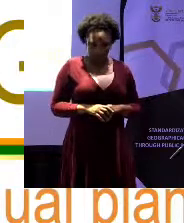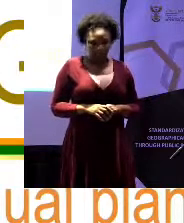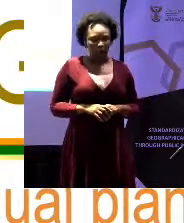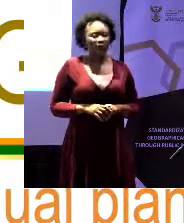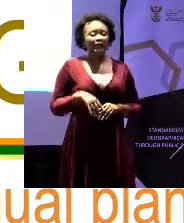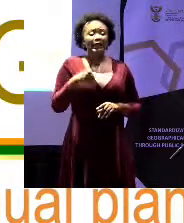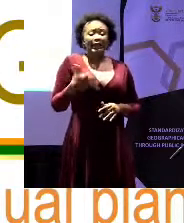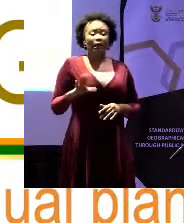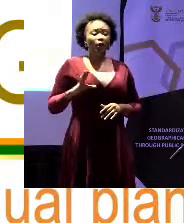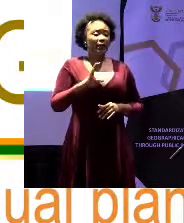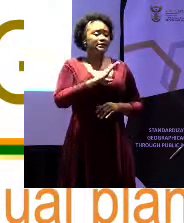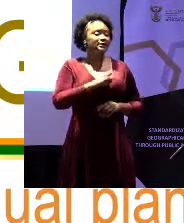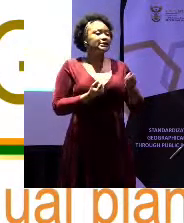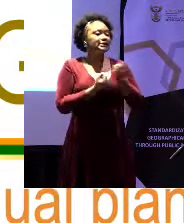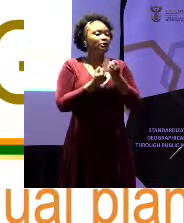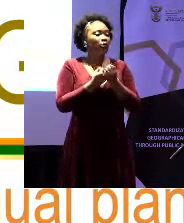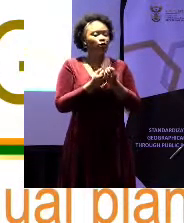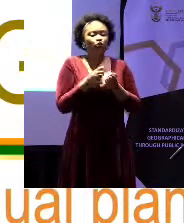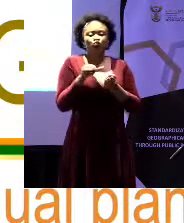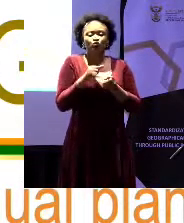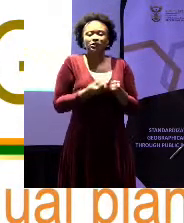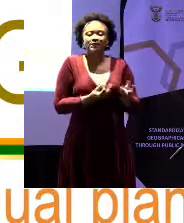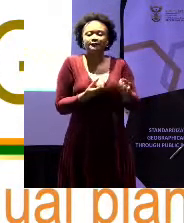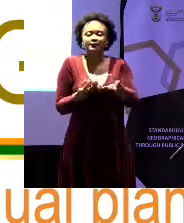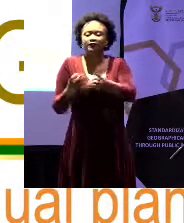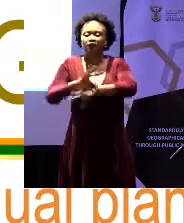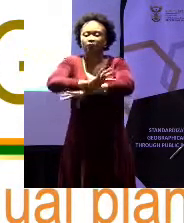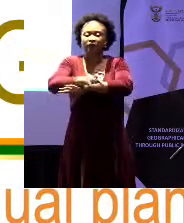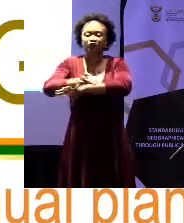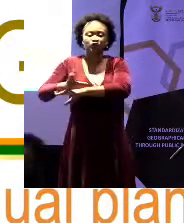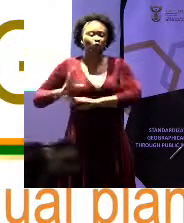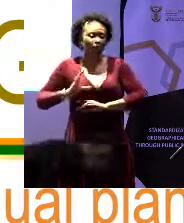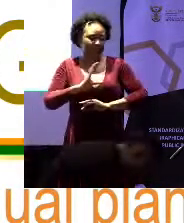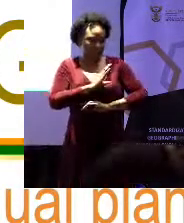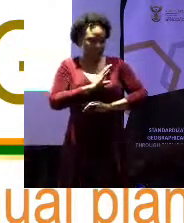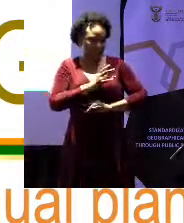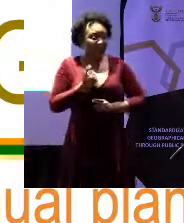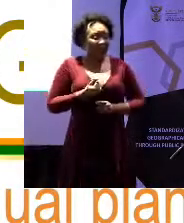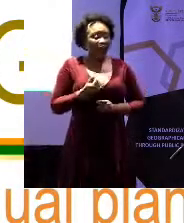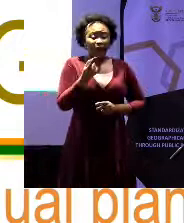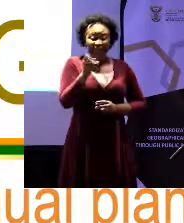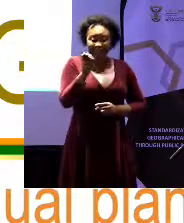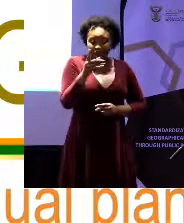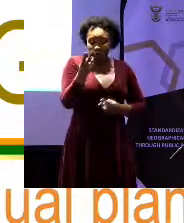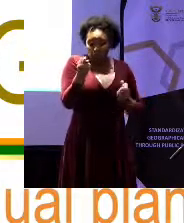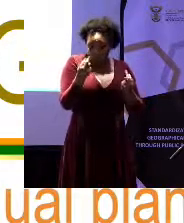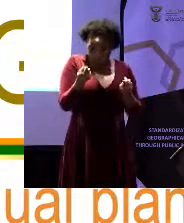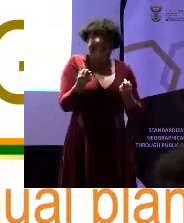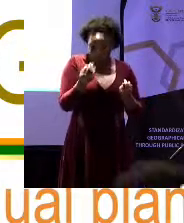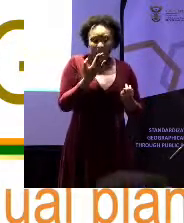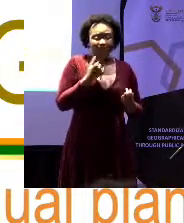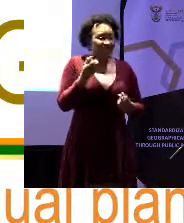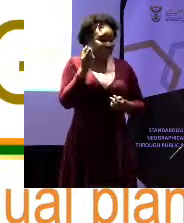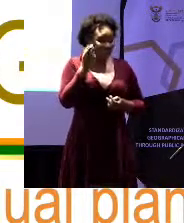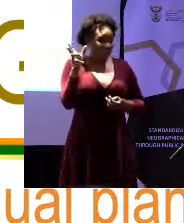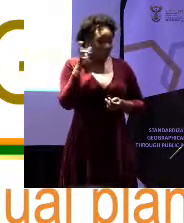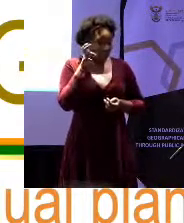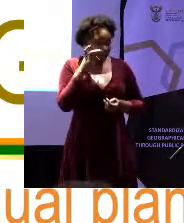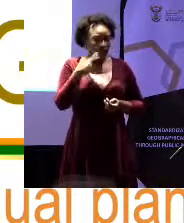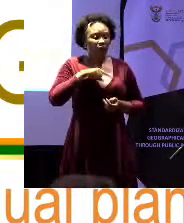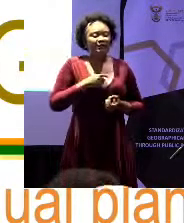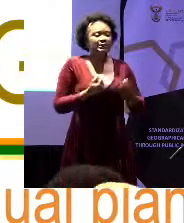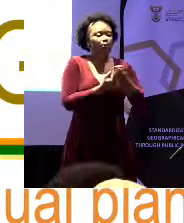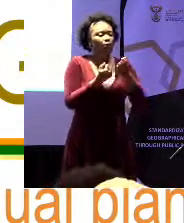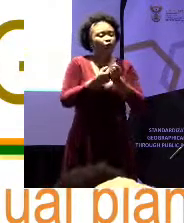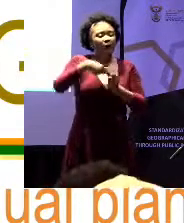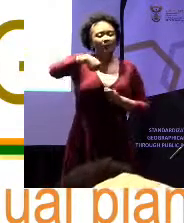does Council offer the provincial committees? Now, members of the new committees, please pay attention. Well, we support the PGNCs.